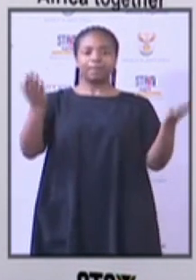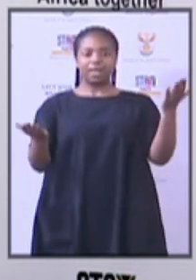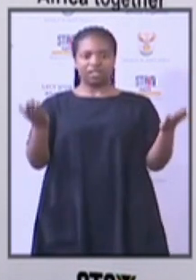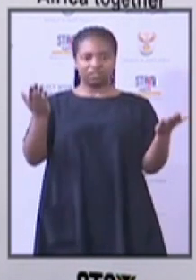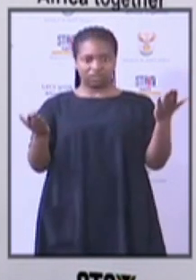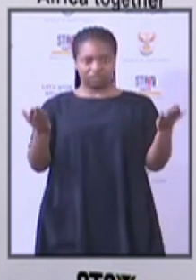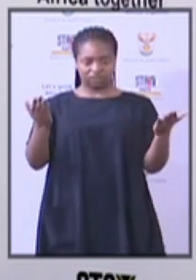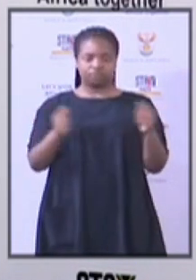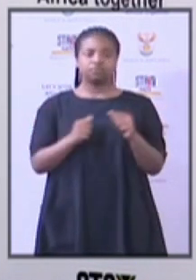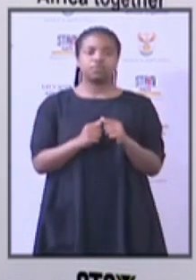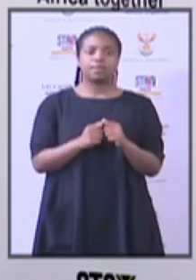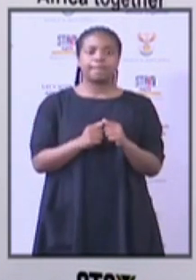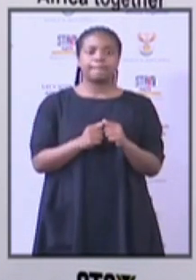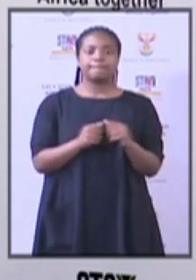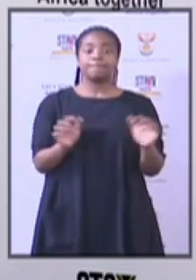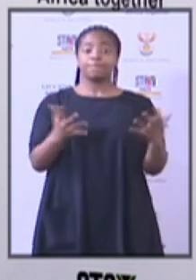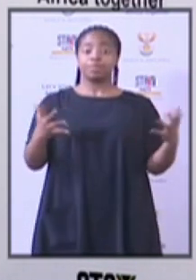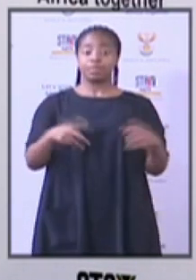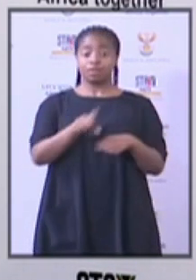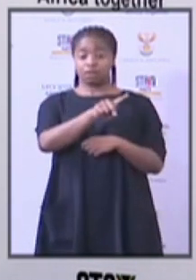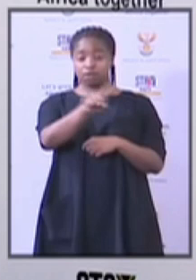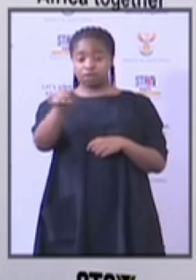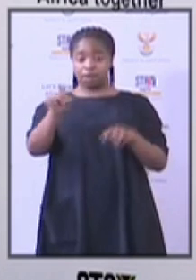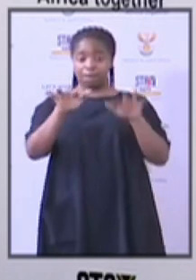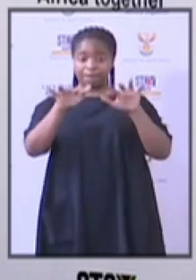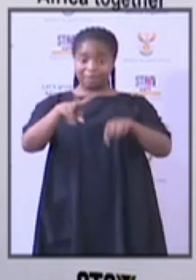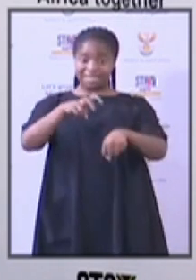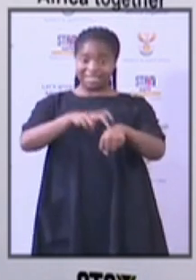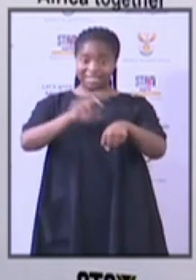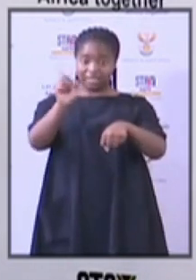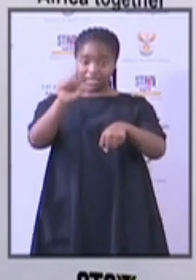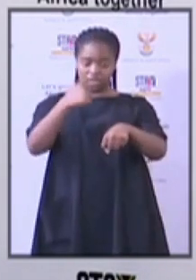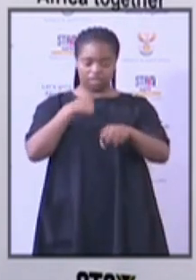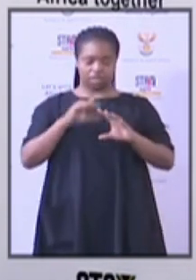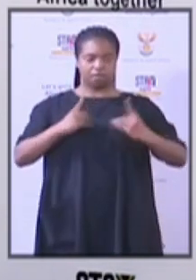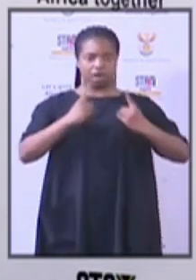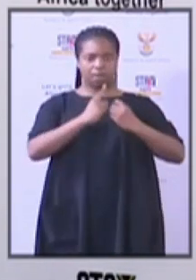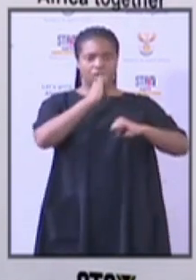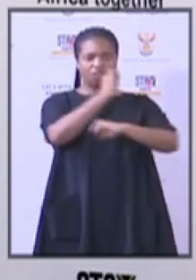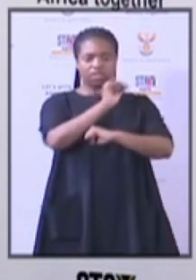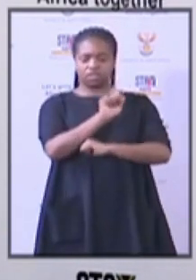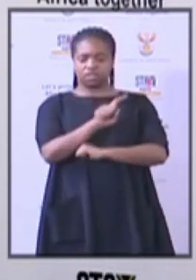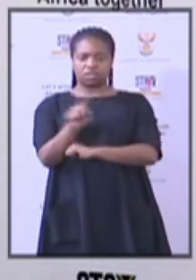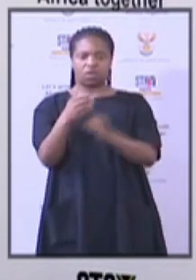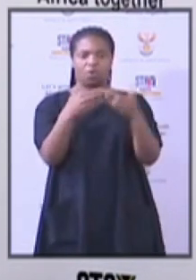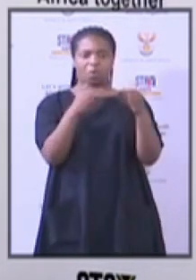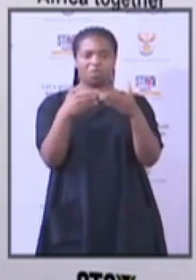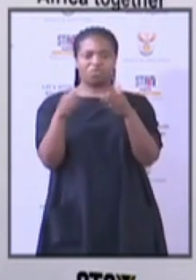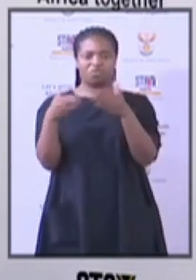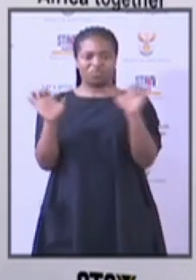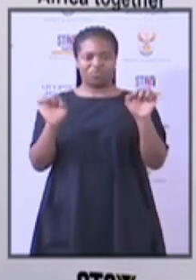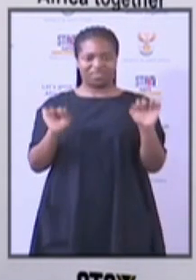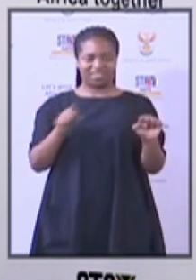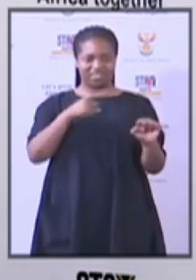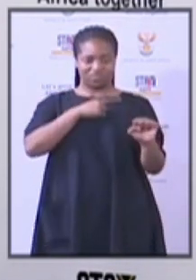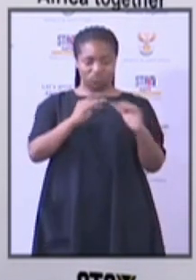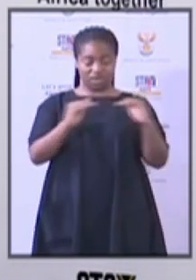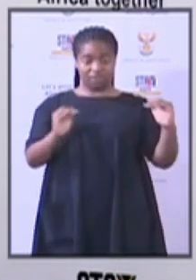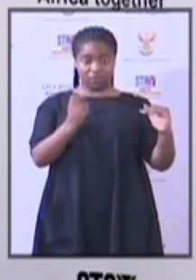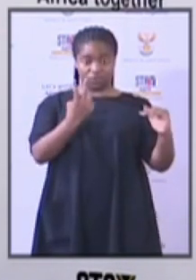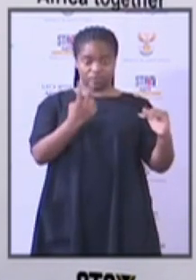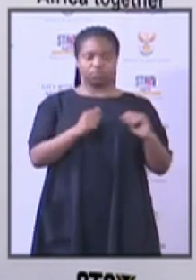So as a way of balancing the need to offer critical enabling documents to citizens, the